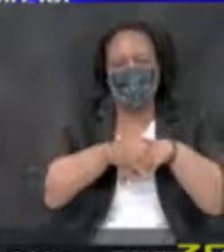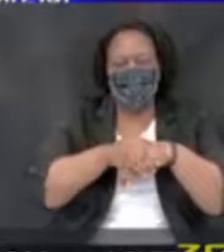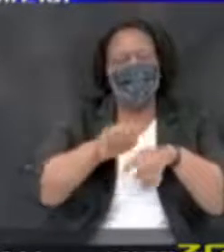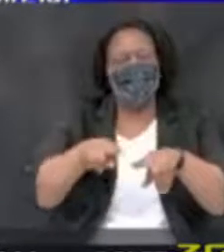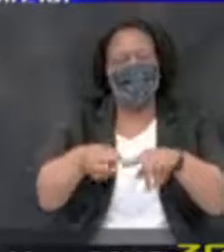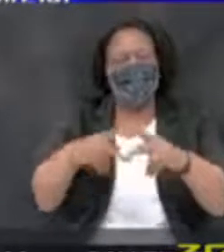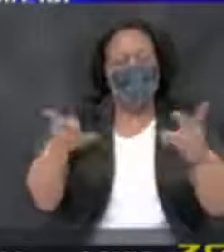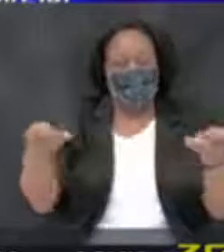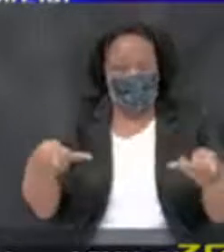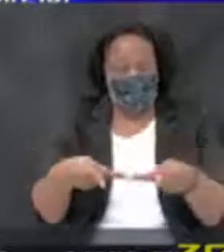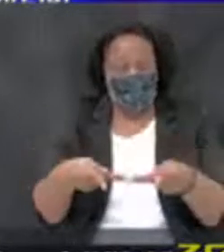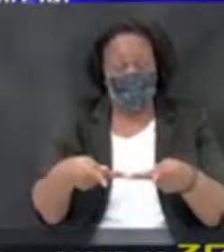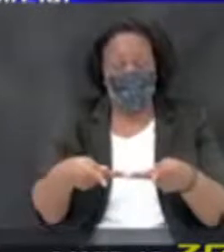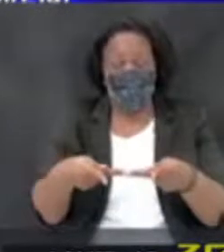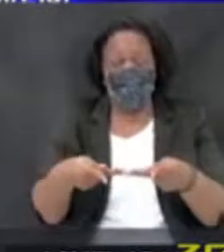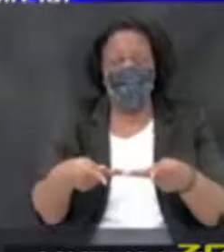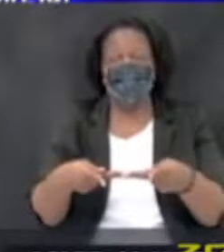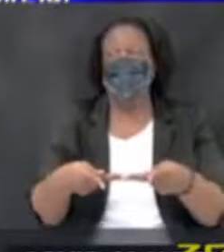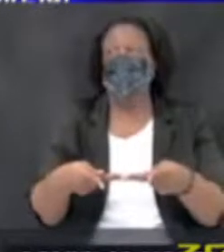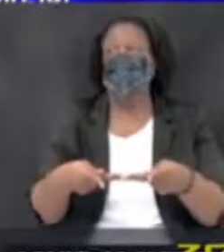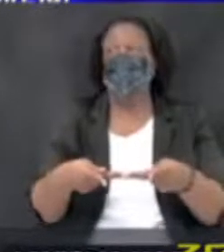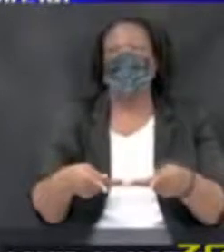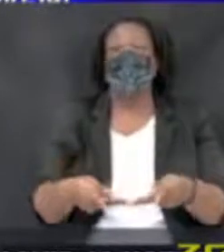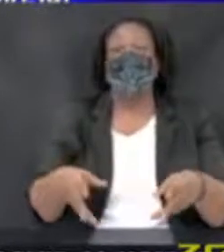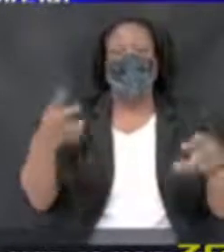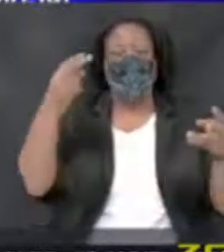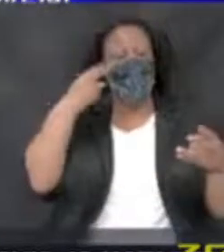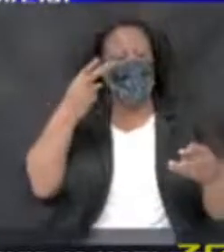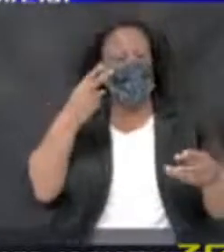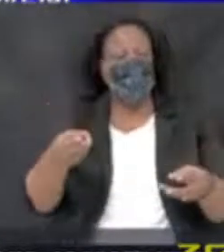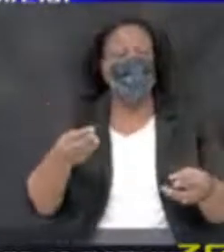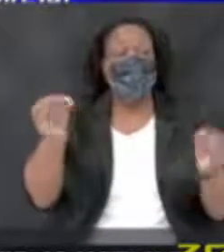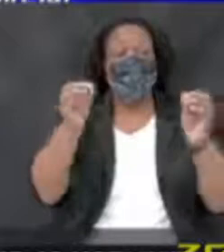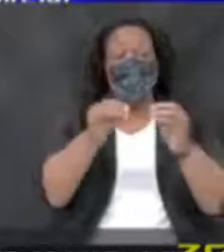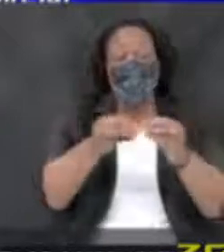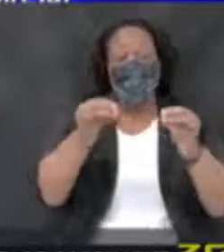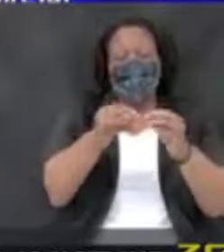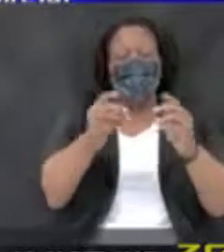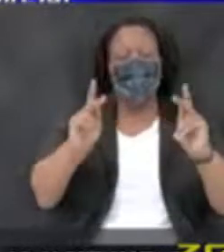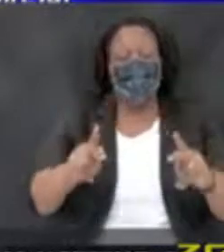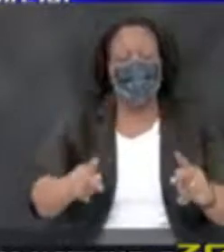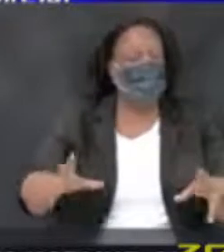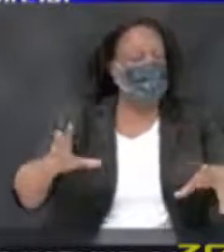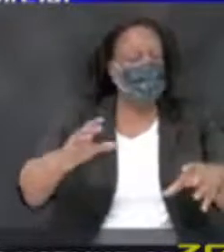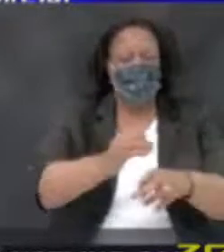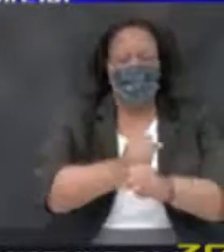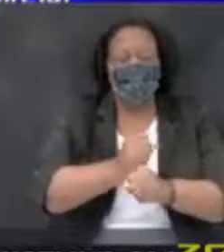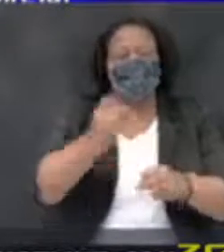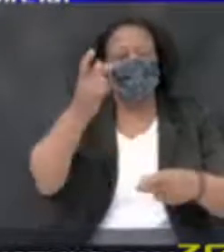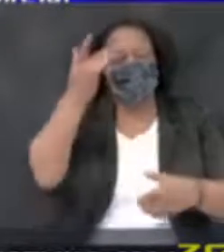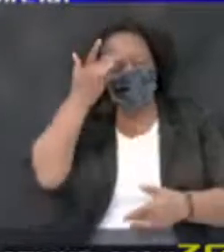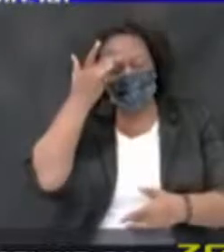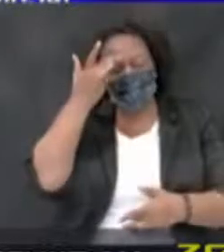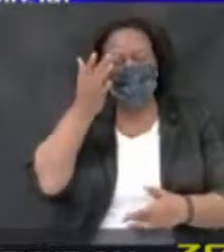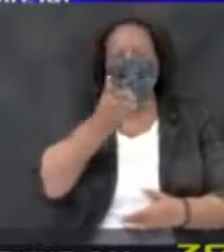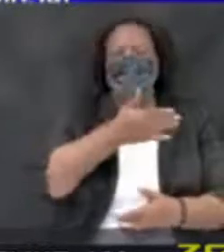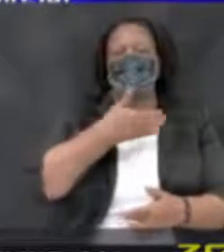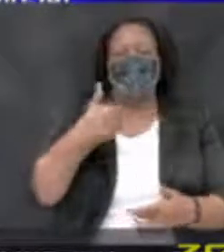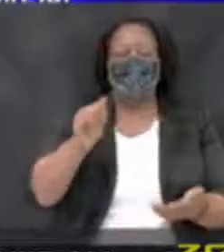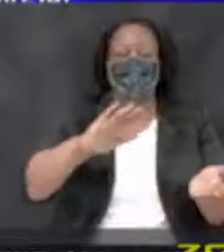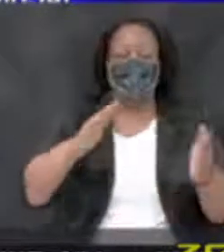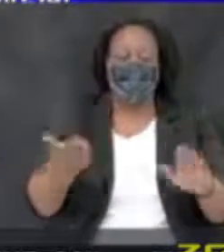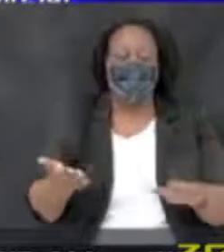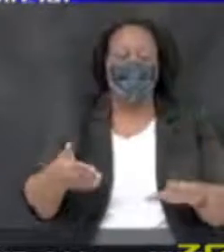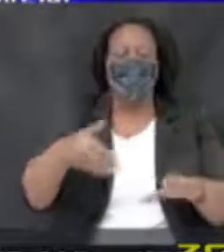Organization recently reported on the increasing trend in COVID-19 cases and deaths throughout Europe, with more